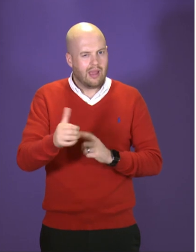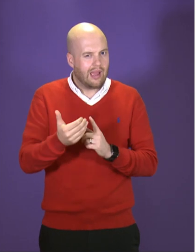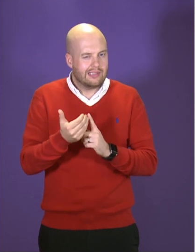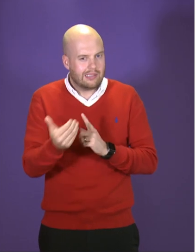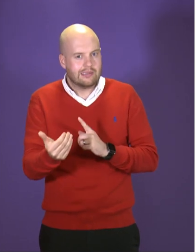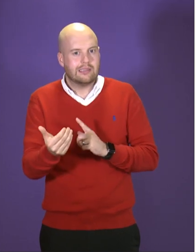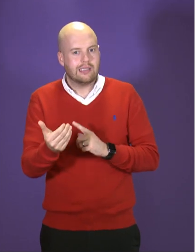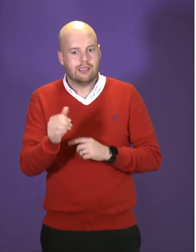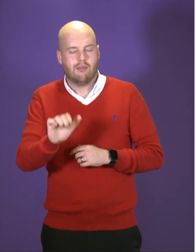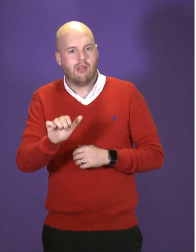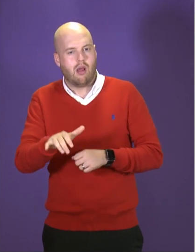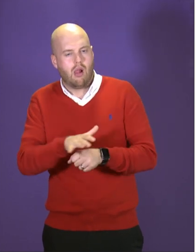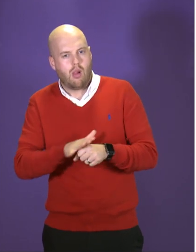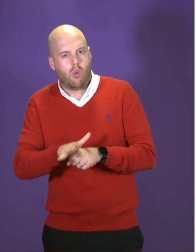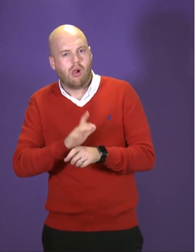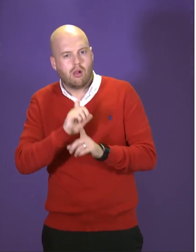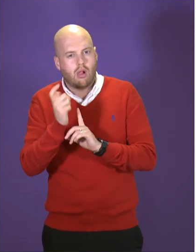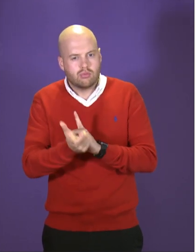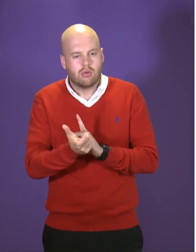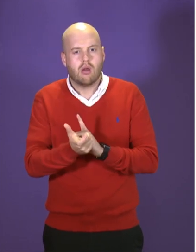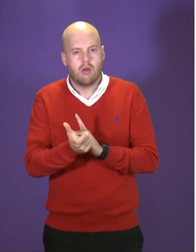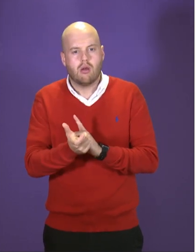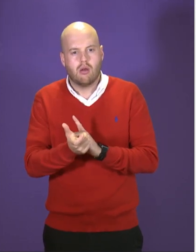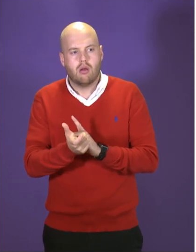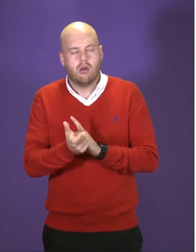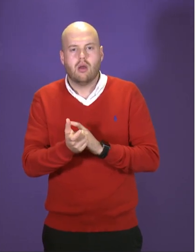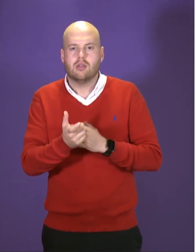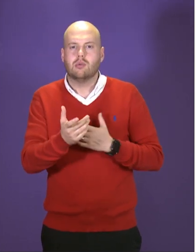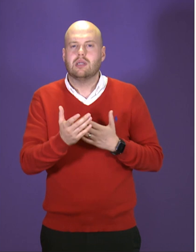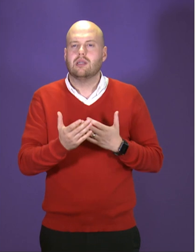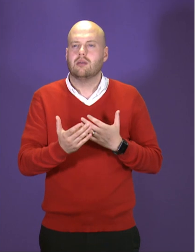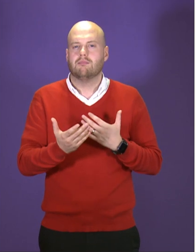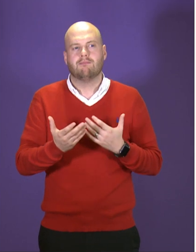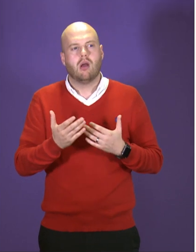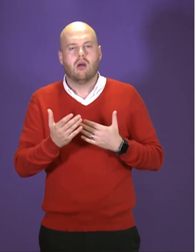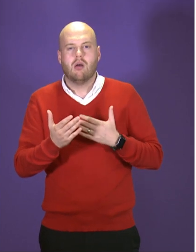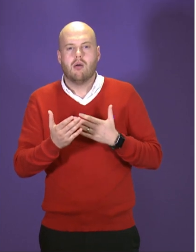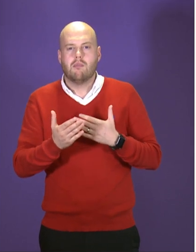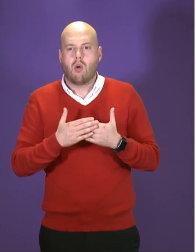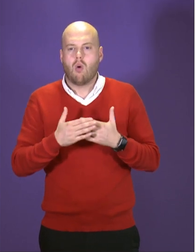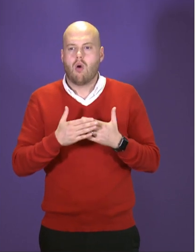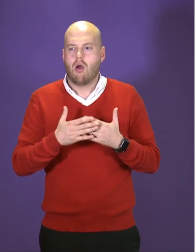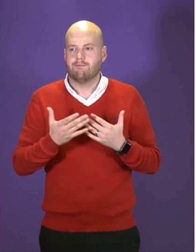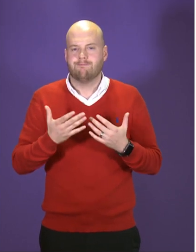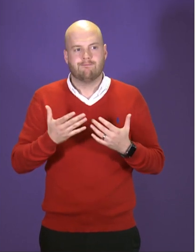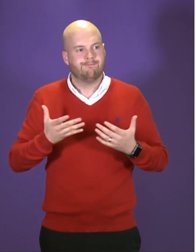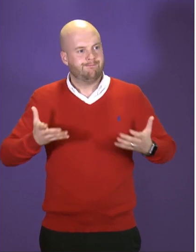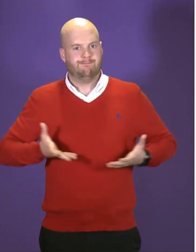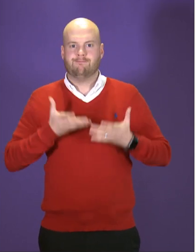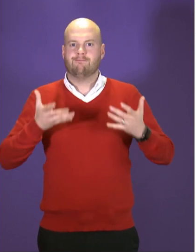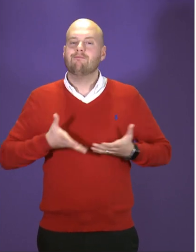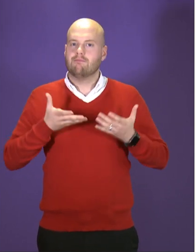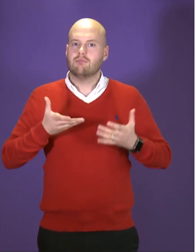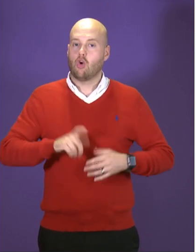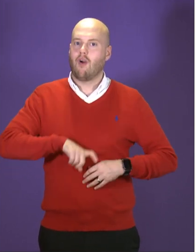their local culture, and to be more, well, with a higher self-esteem, and to